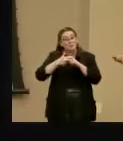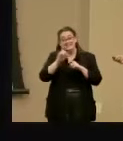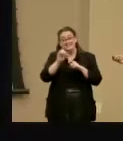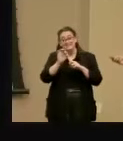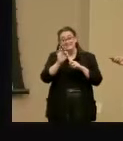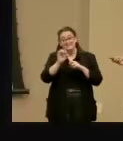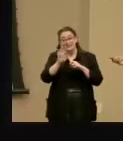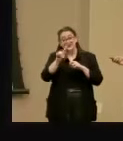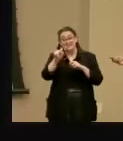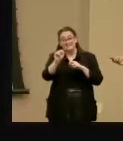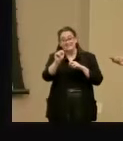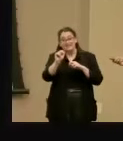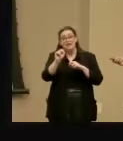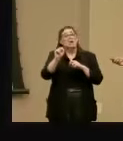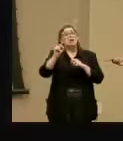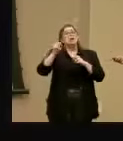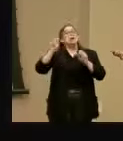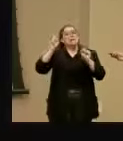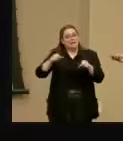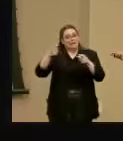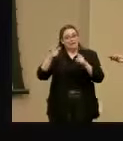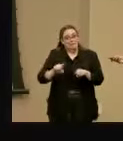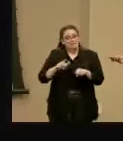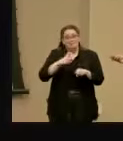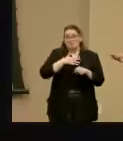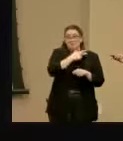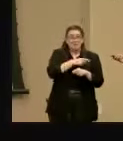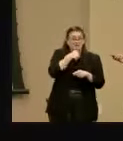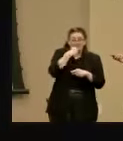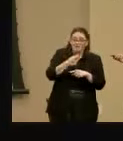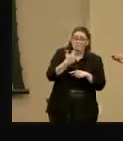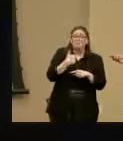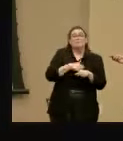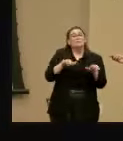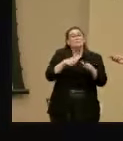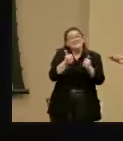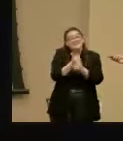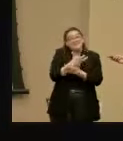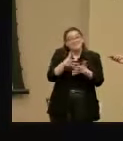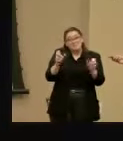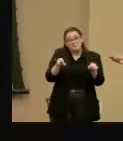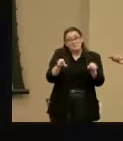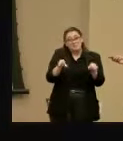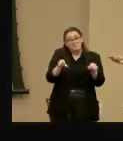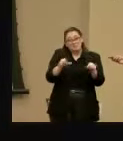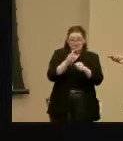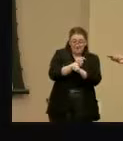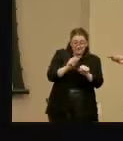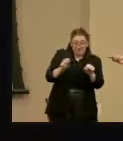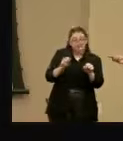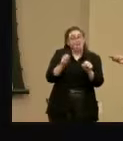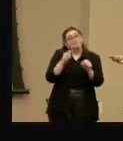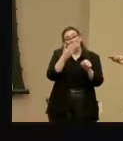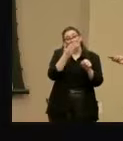my patients, we're going to do everything possible to help this turn out well. And unfortunately, sometimes miscarriages still happen. 15